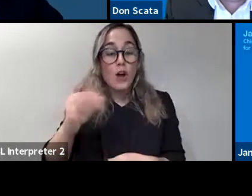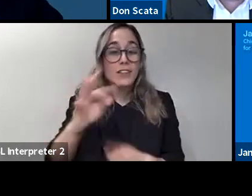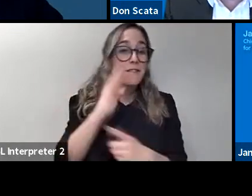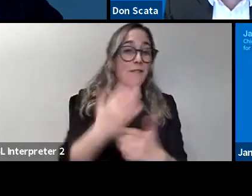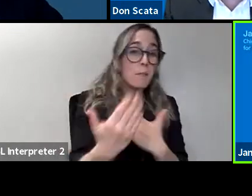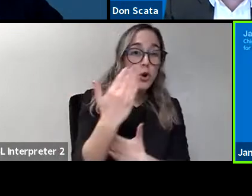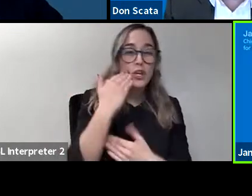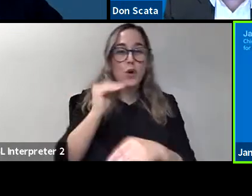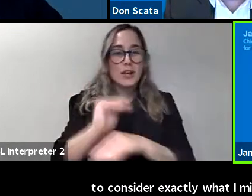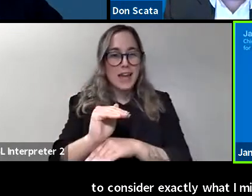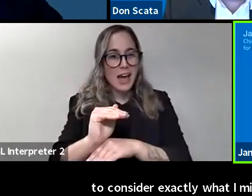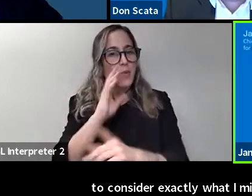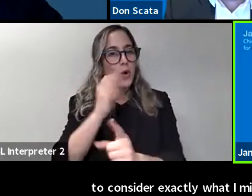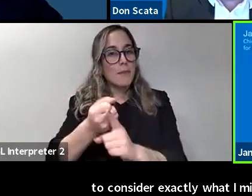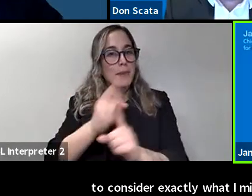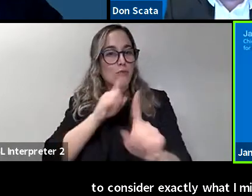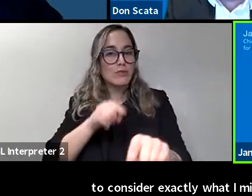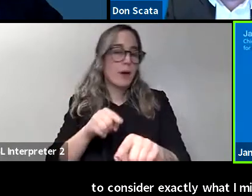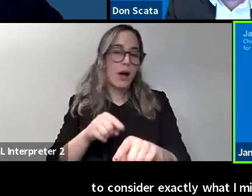Thanks, guys.